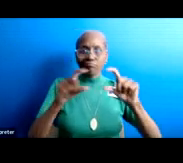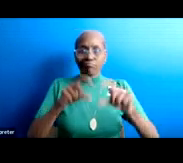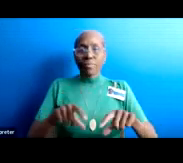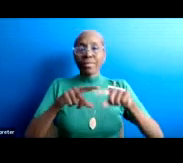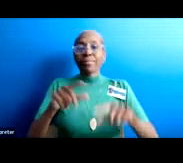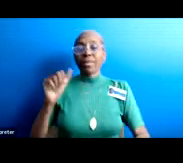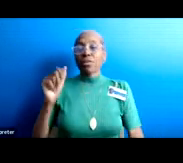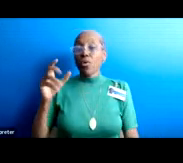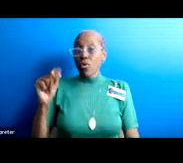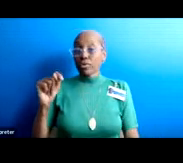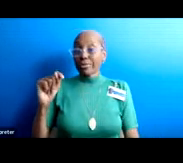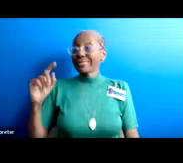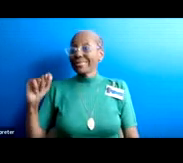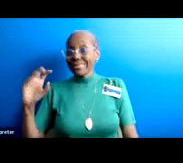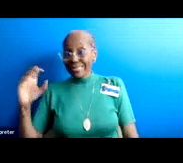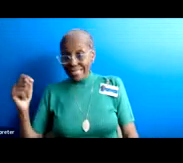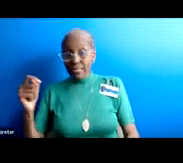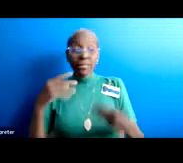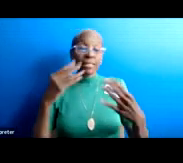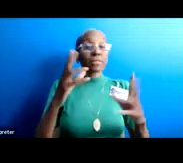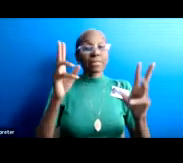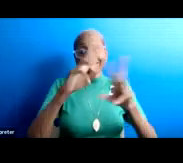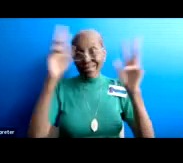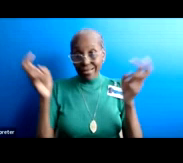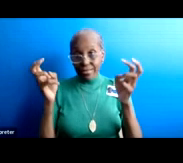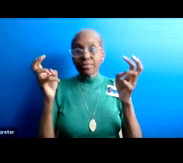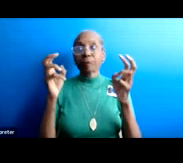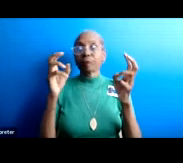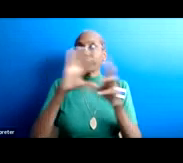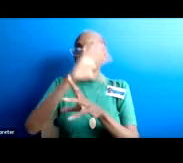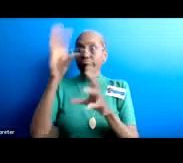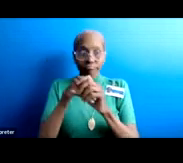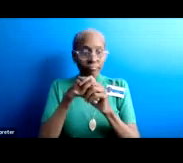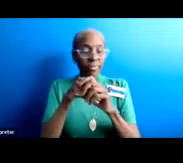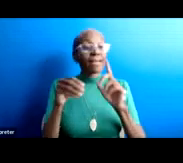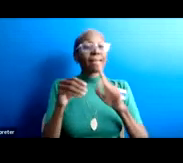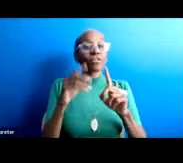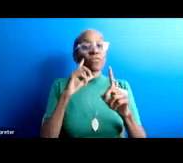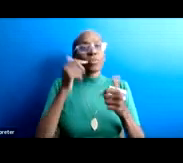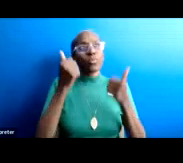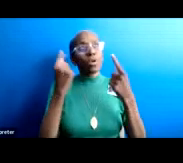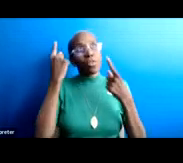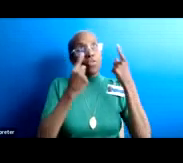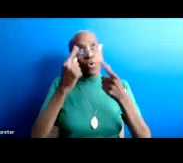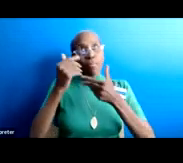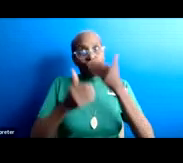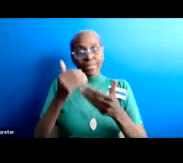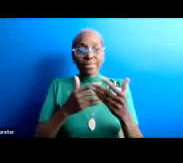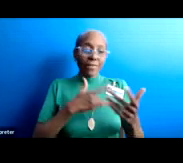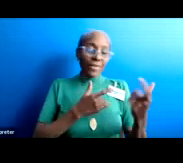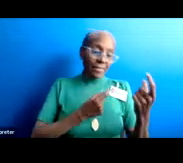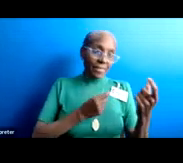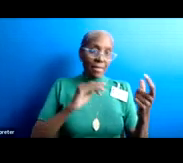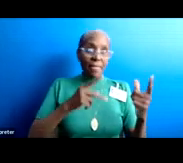alt text, it gives us context, and we can get those answers from this sort of thought process of empathy